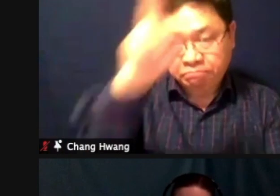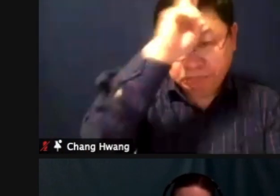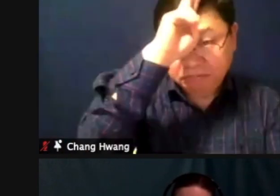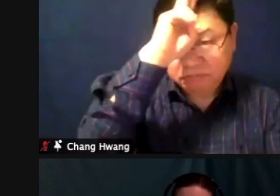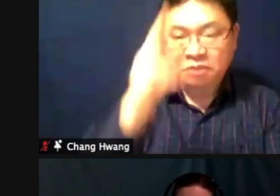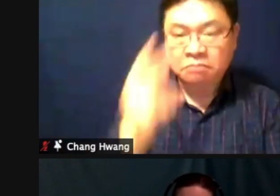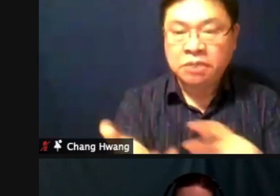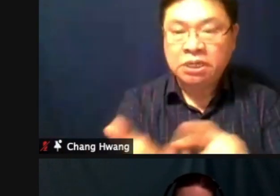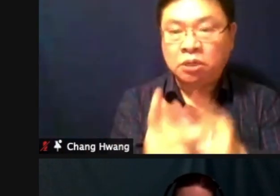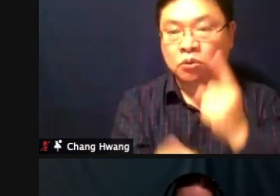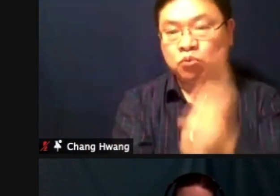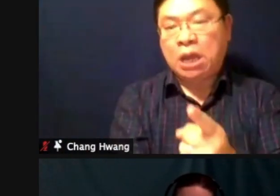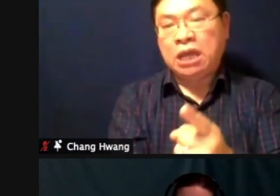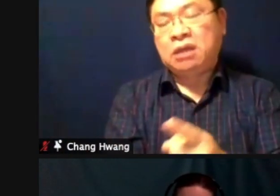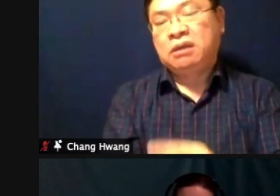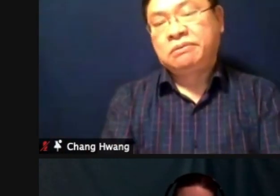And right.